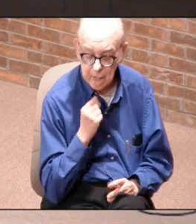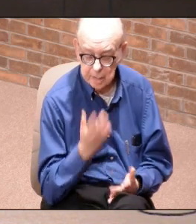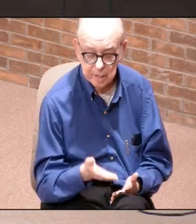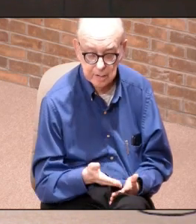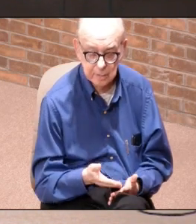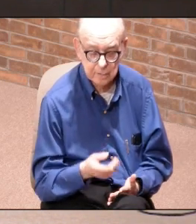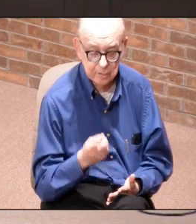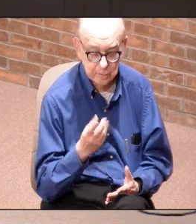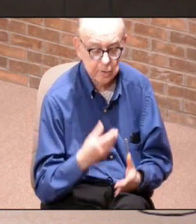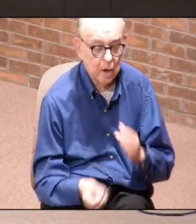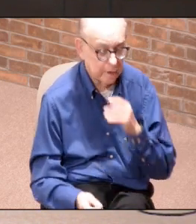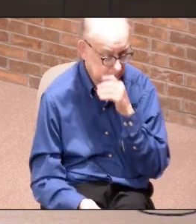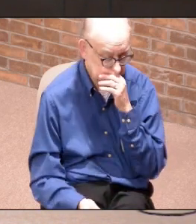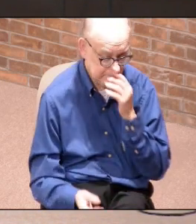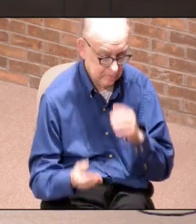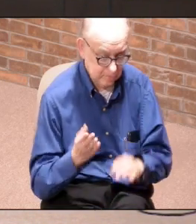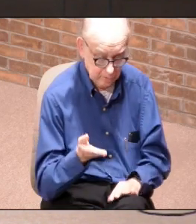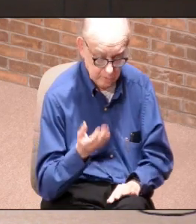You gone.